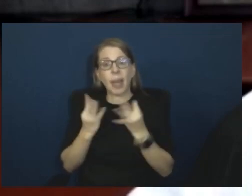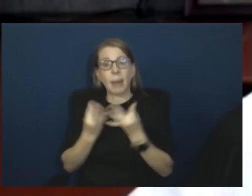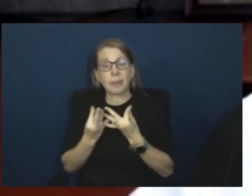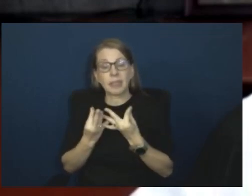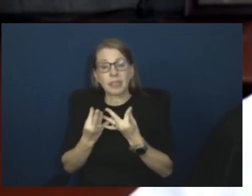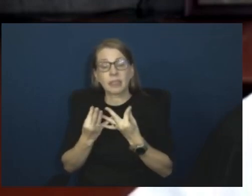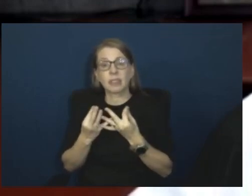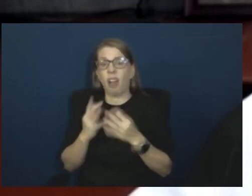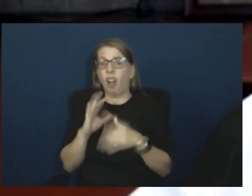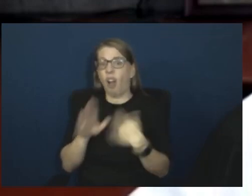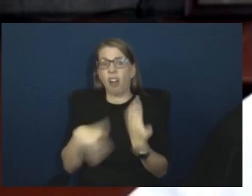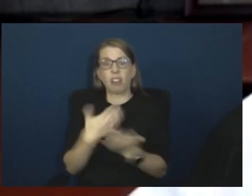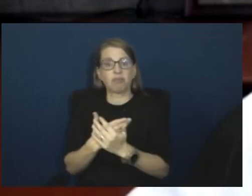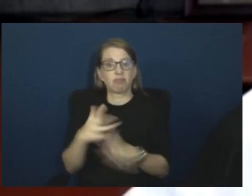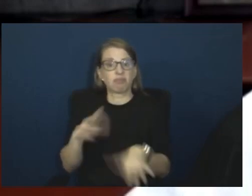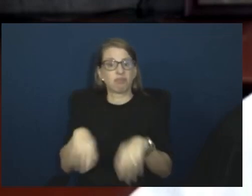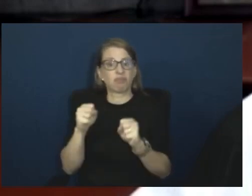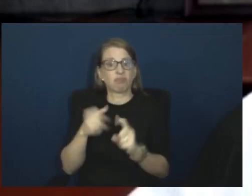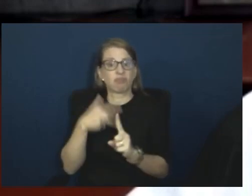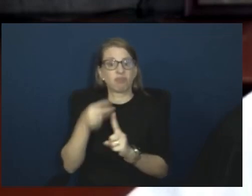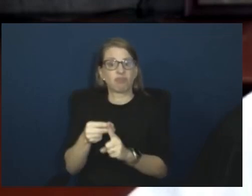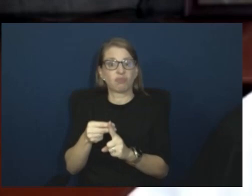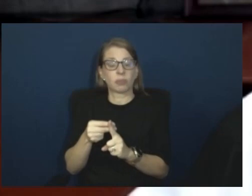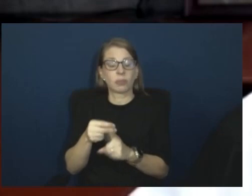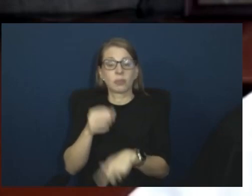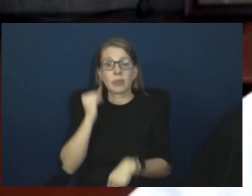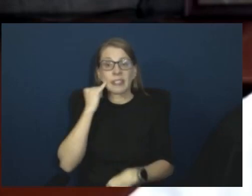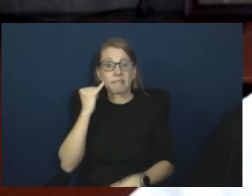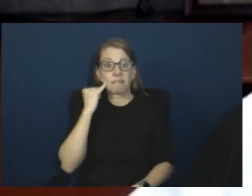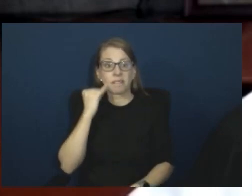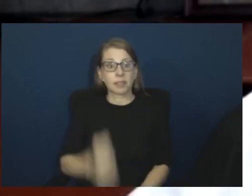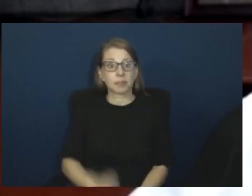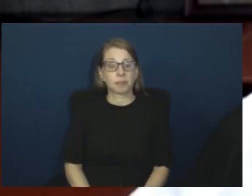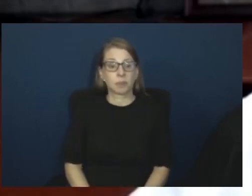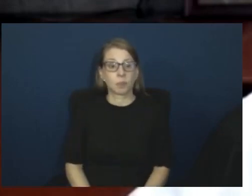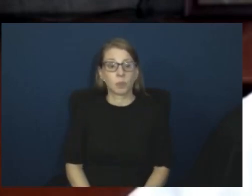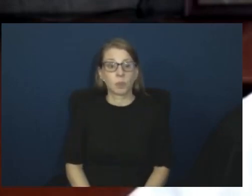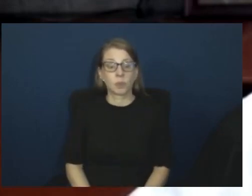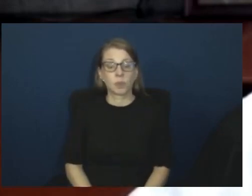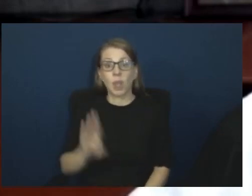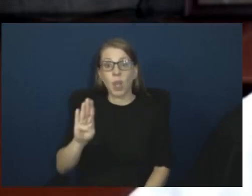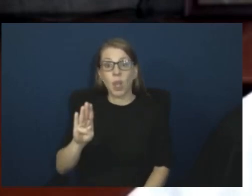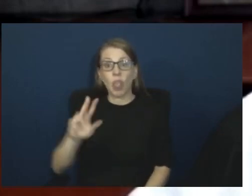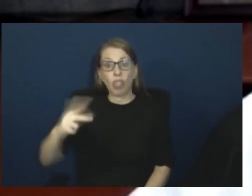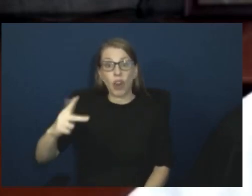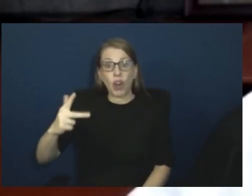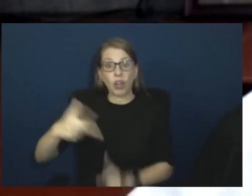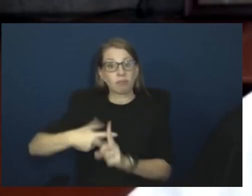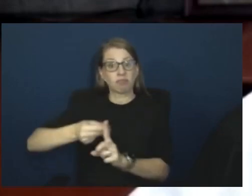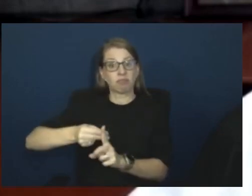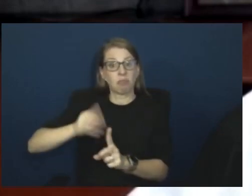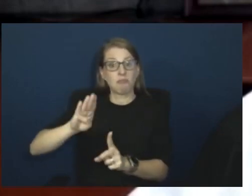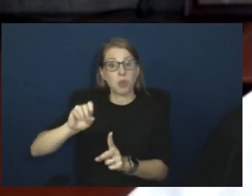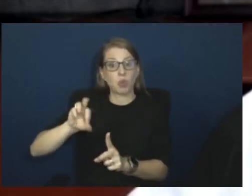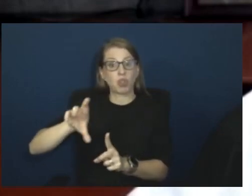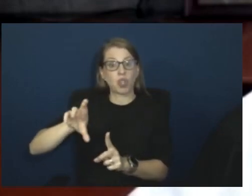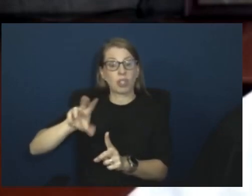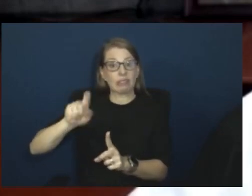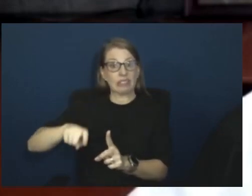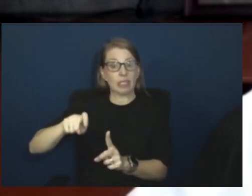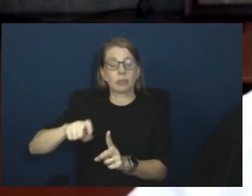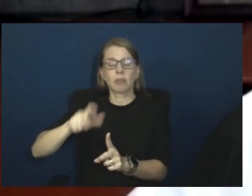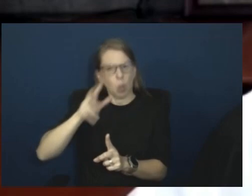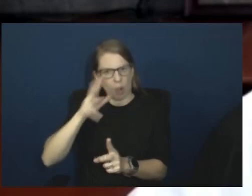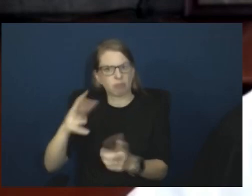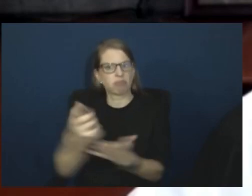vaccinated. And if there is a booster vaccine necessary in the next couple months, we will do that